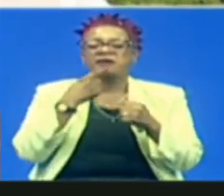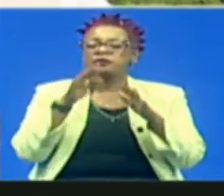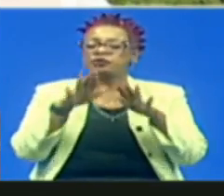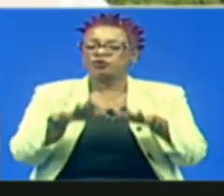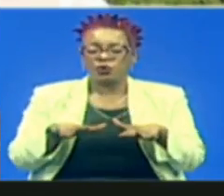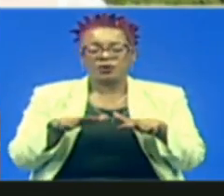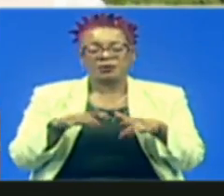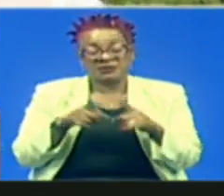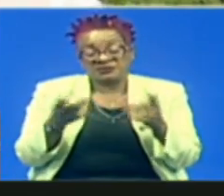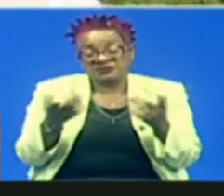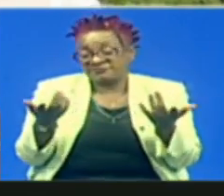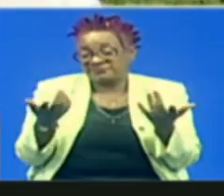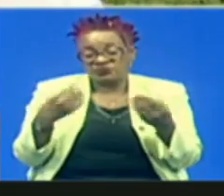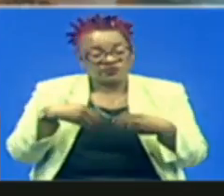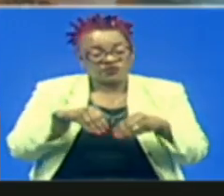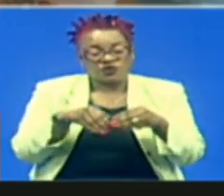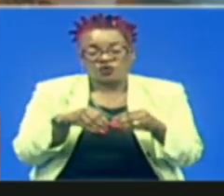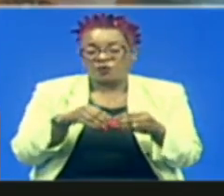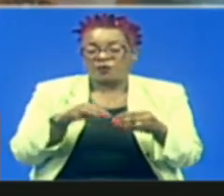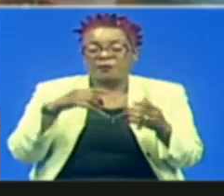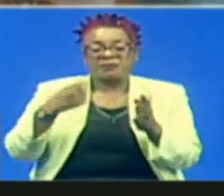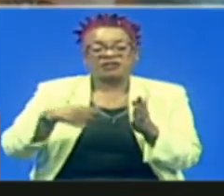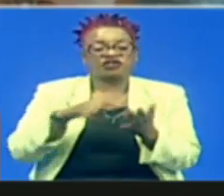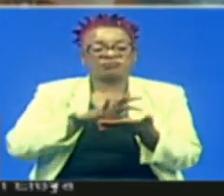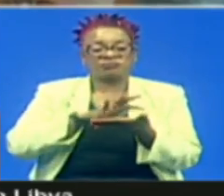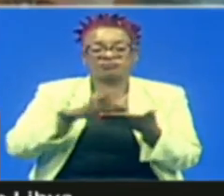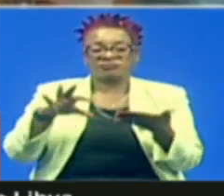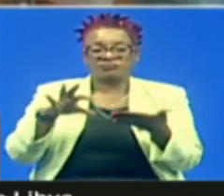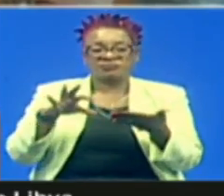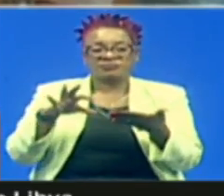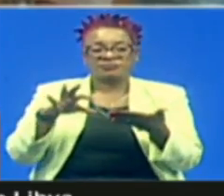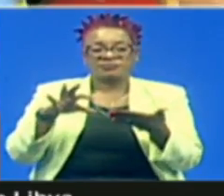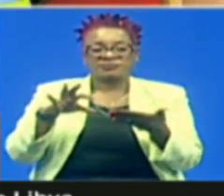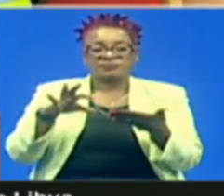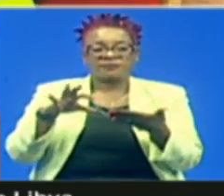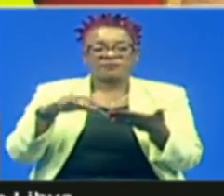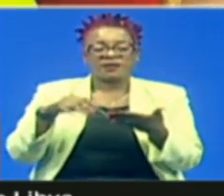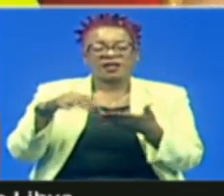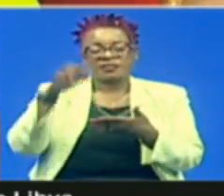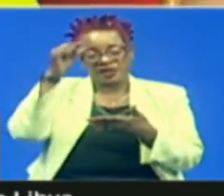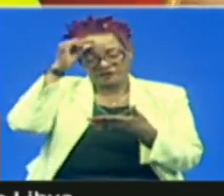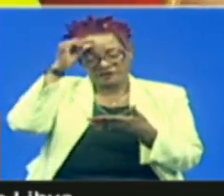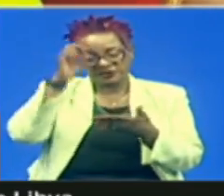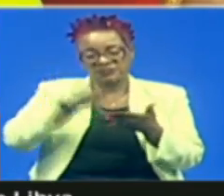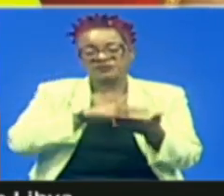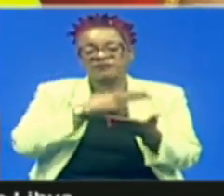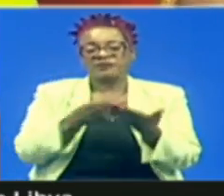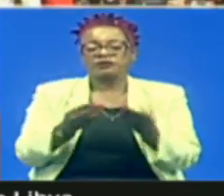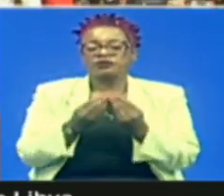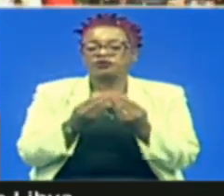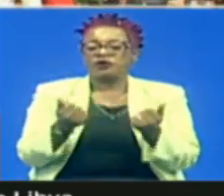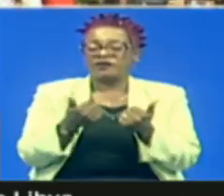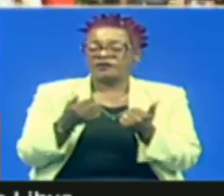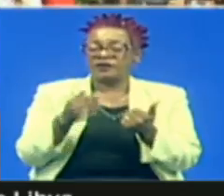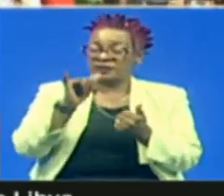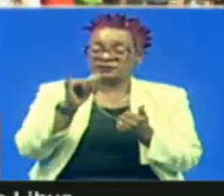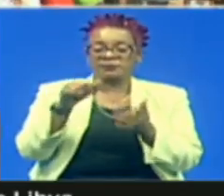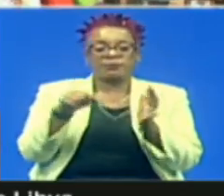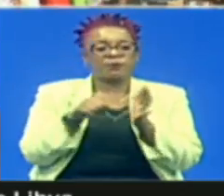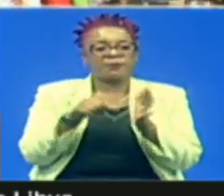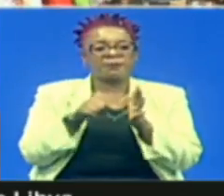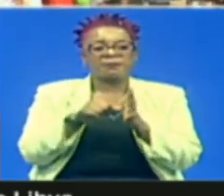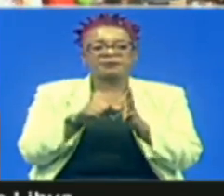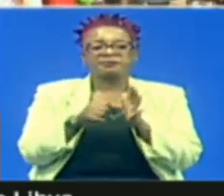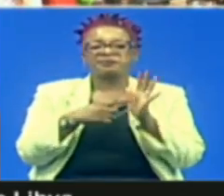speed ya machine. Pressure ilikuwa tu mingi. He feels that the government has failed in solving the country's unemployment problem and appears